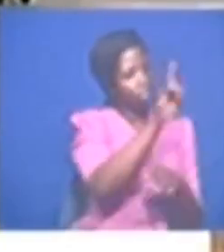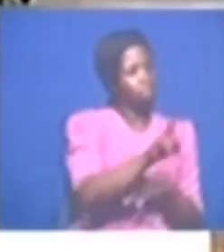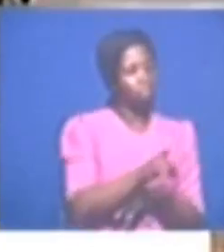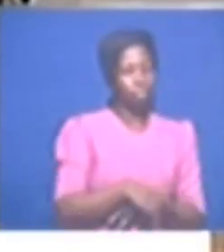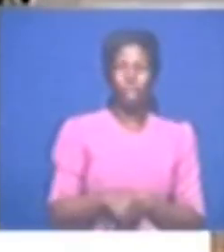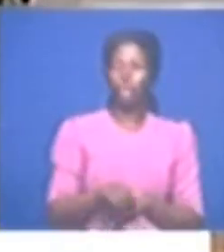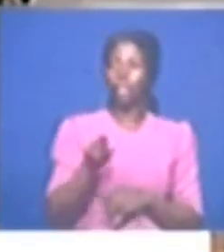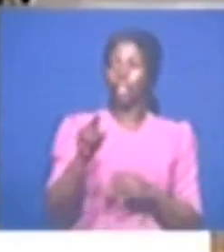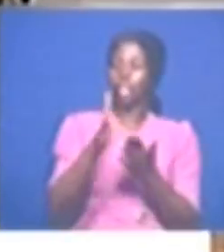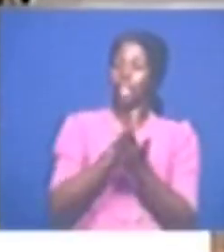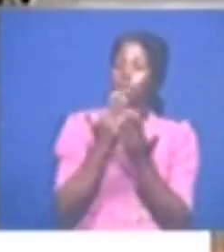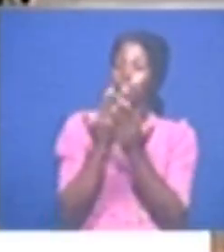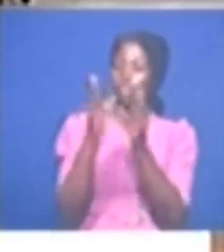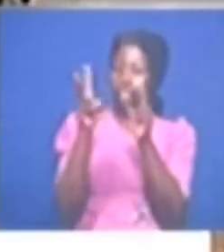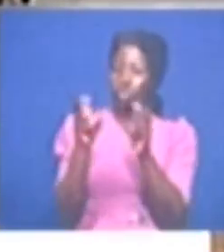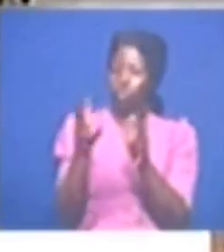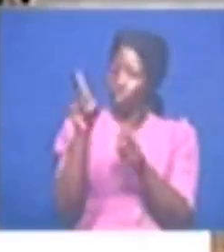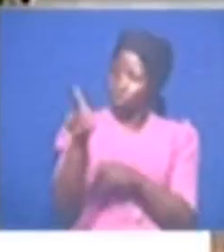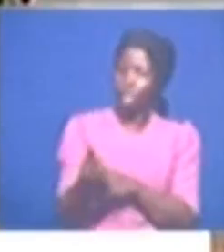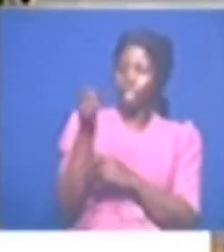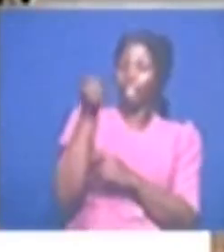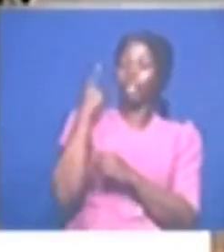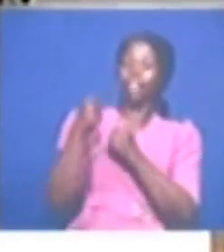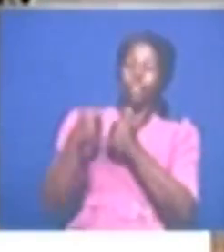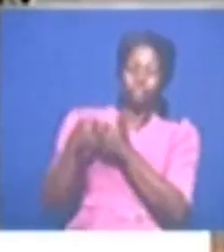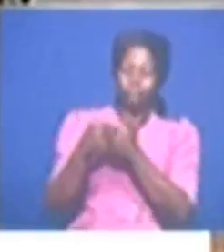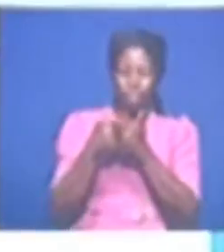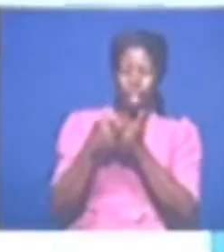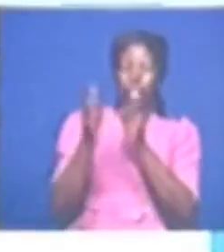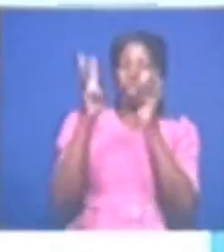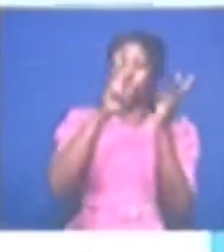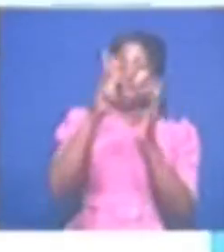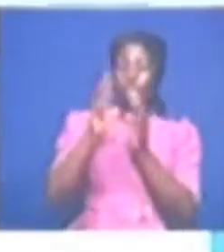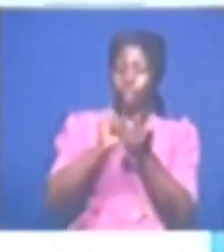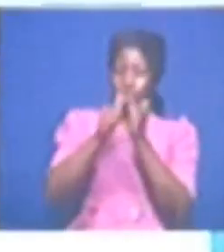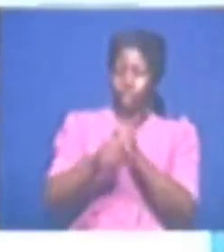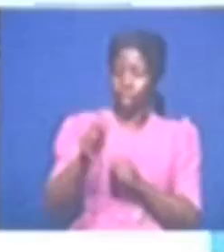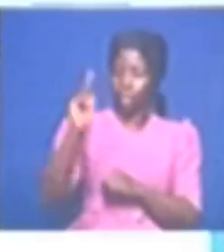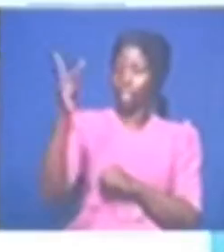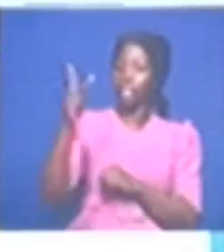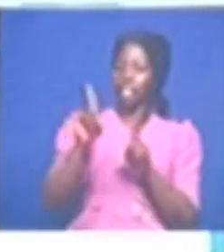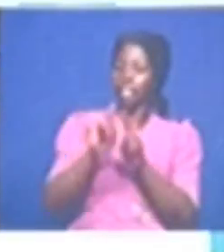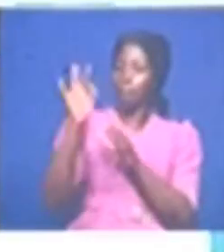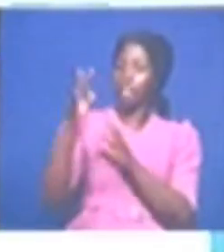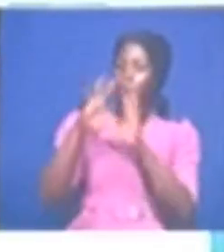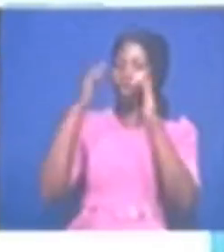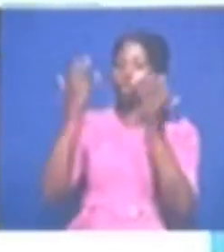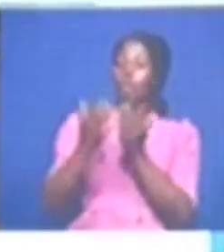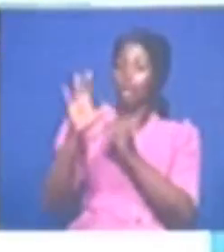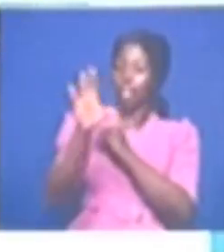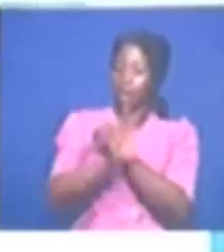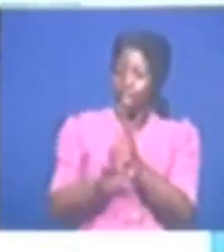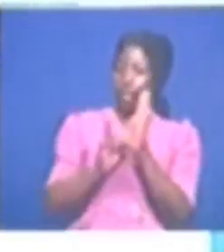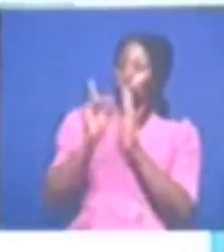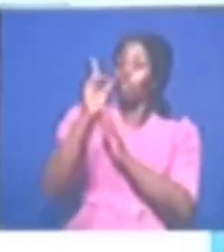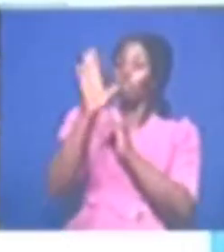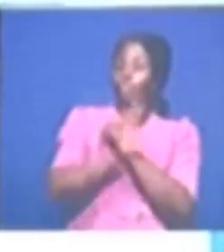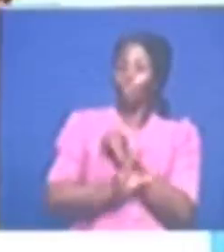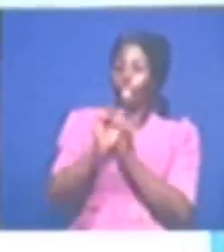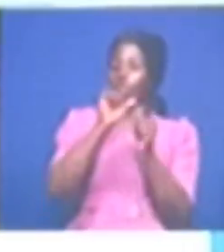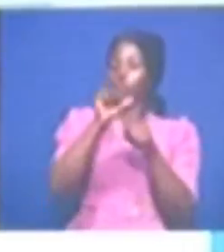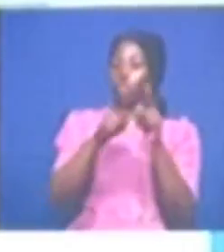to understand actually the challenge of climate change. Kenya, as a third world country, developing country, according to the